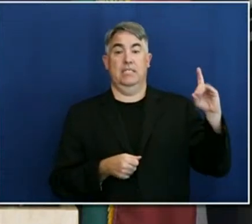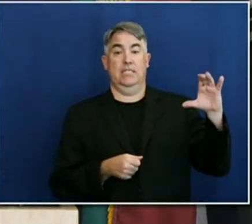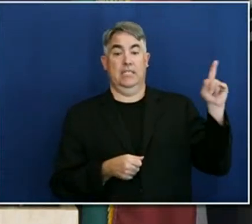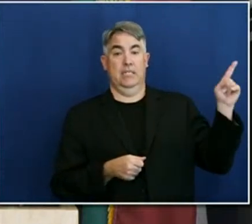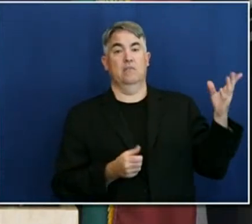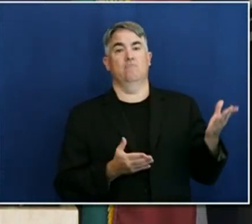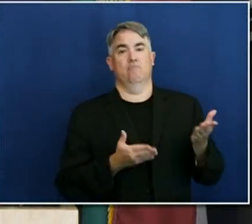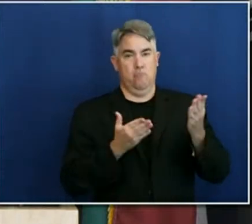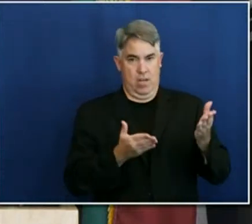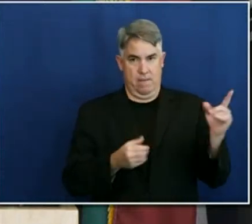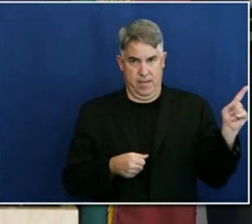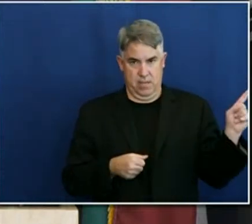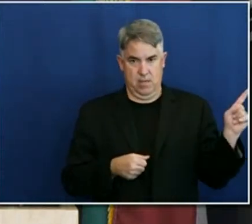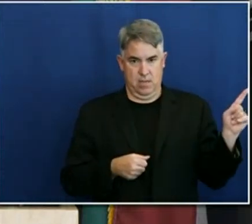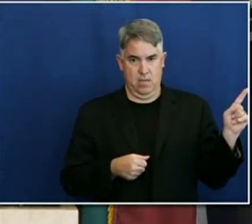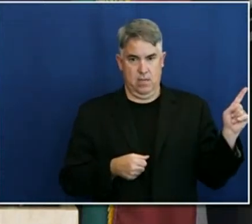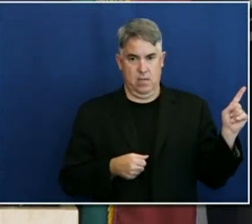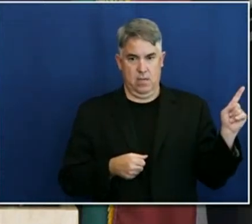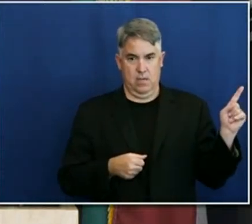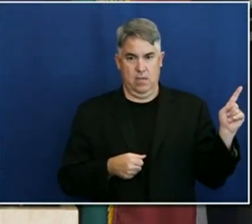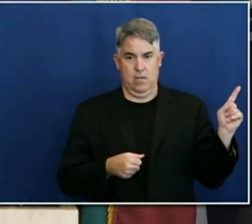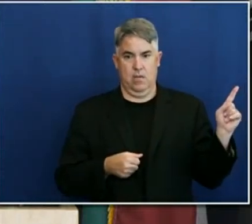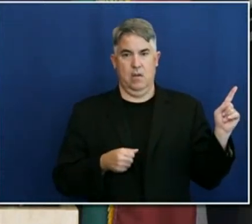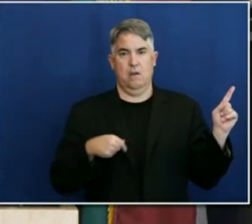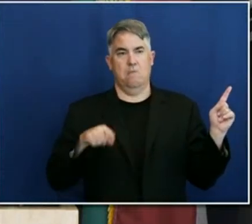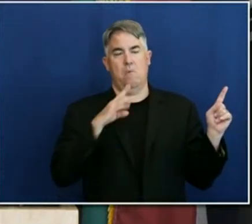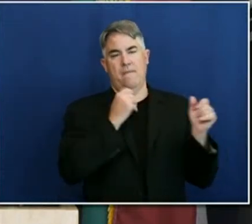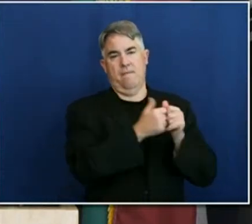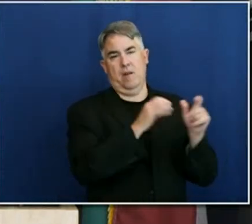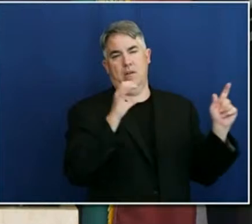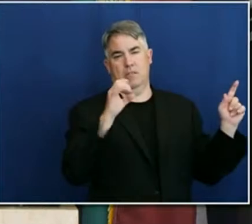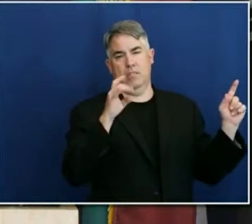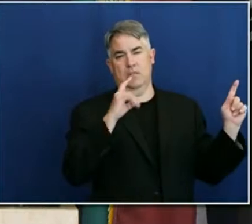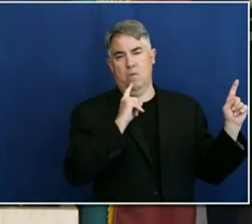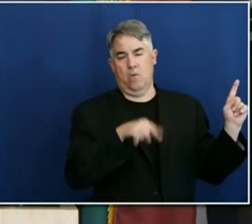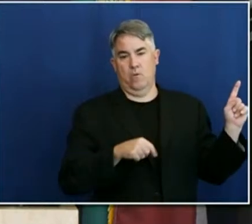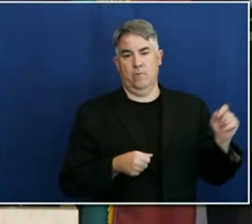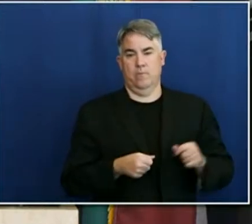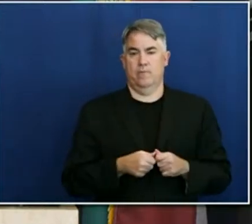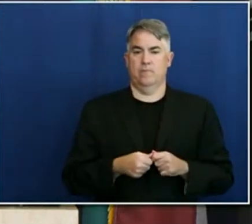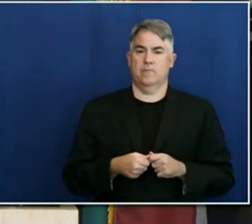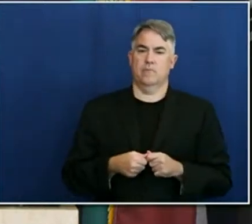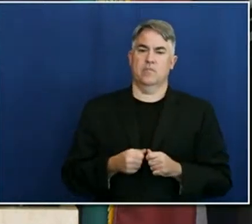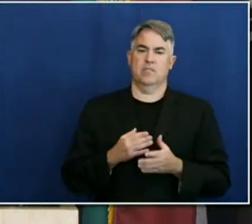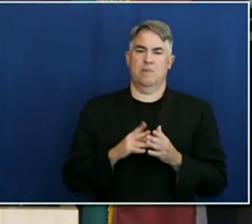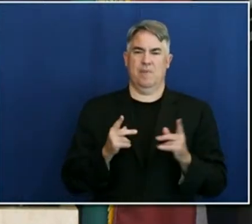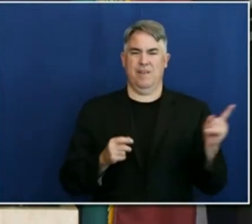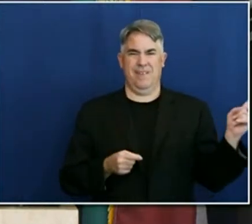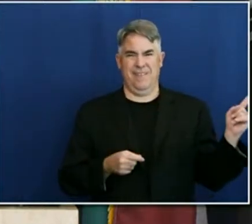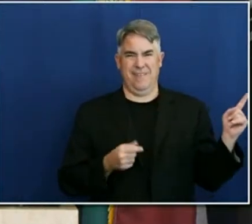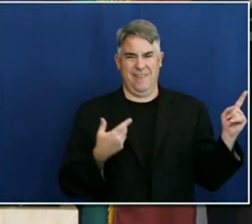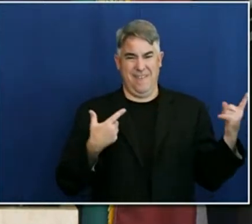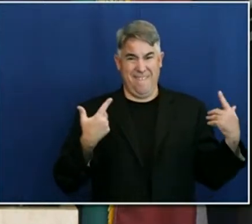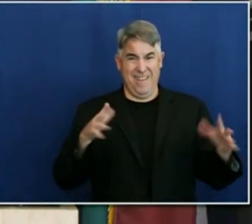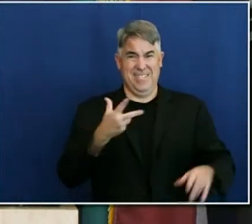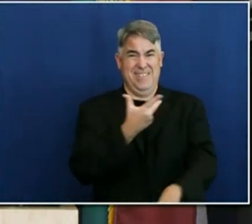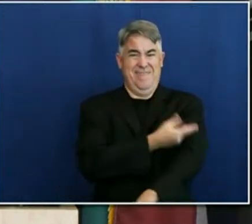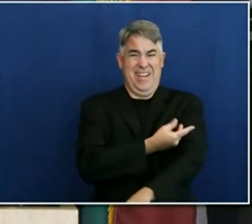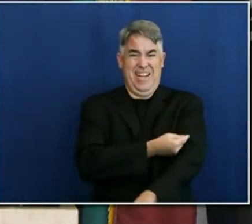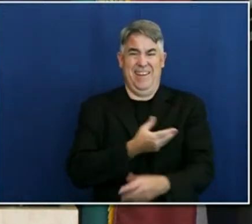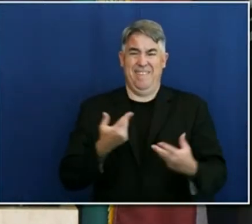it. And, you know, look, I get there's a little frustration. Folks are like, I got vaccinated. Why do I still need to wear my mask at all? And I think it's just